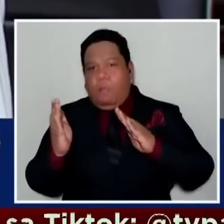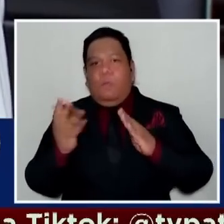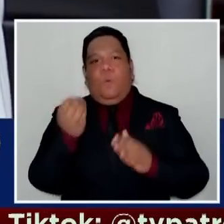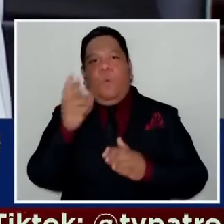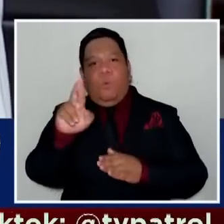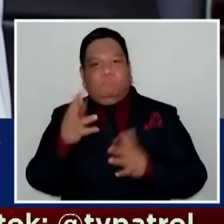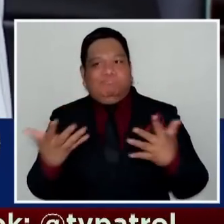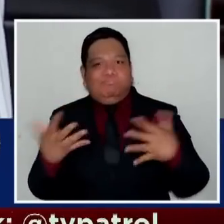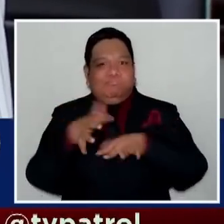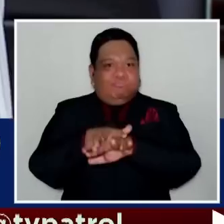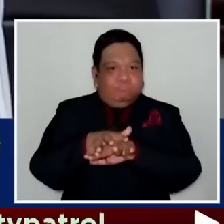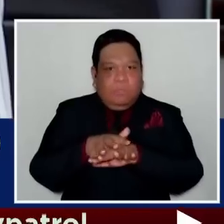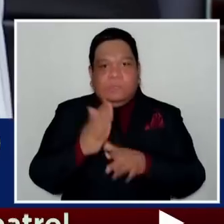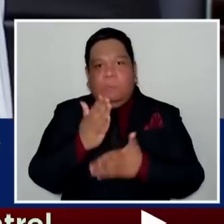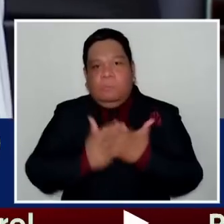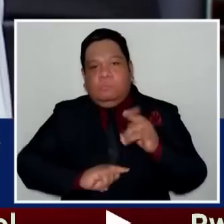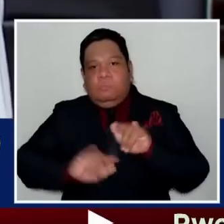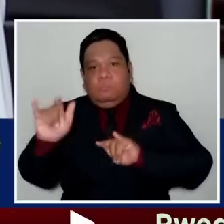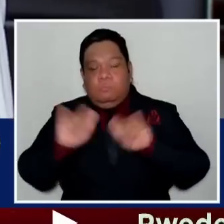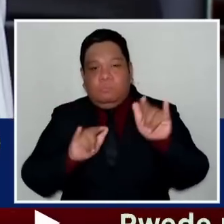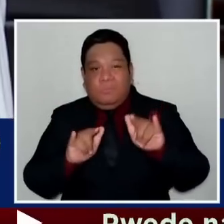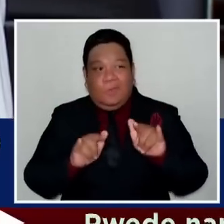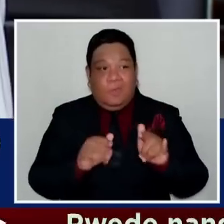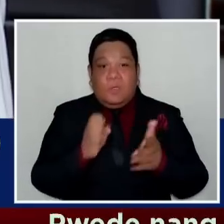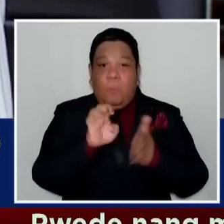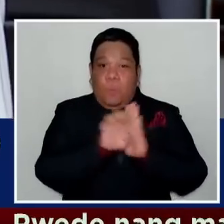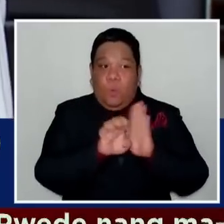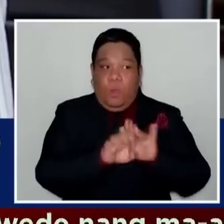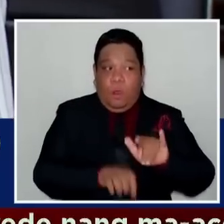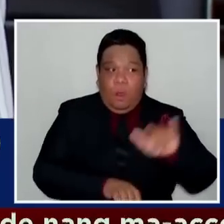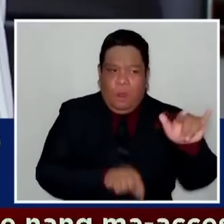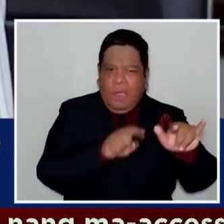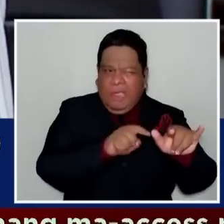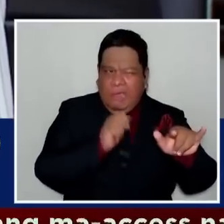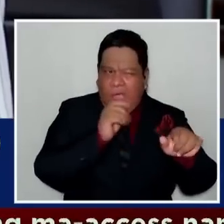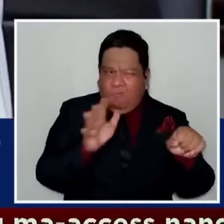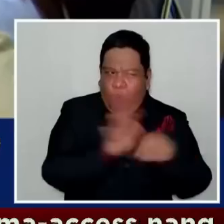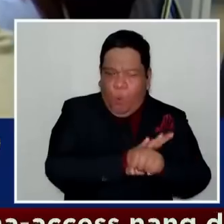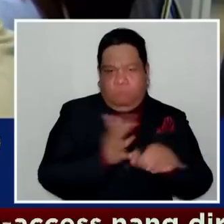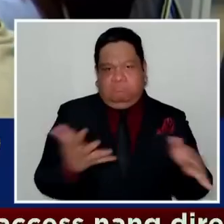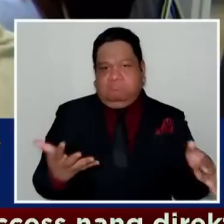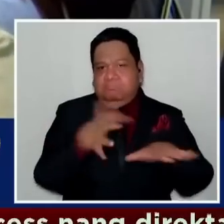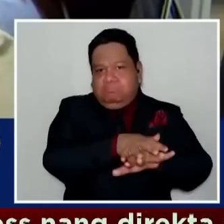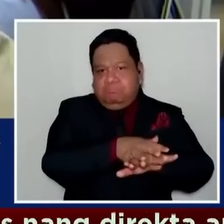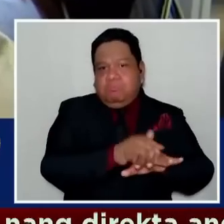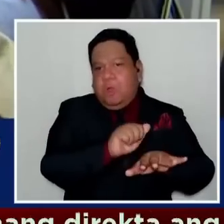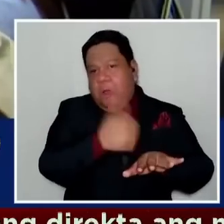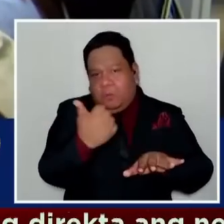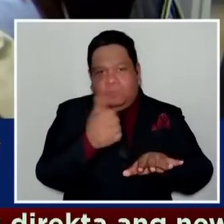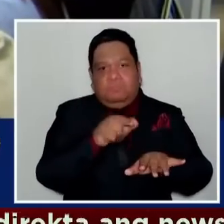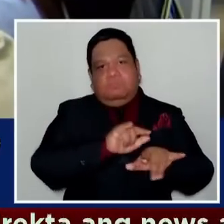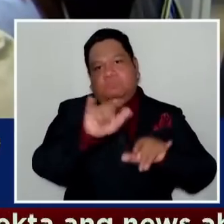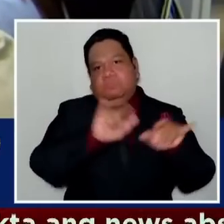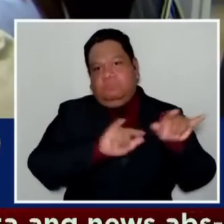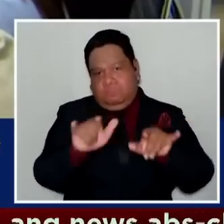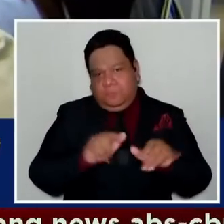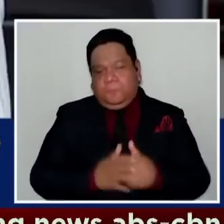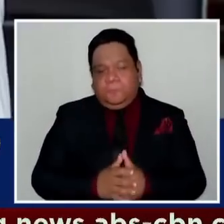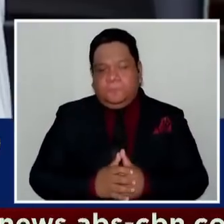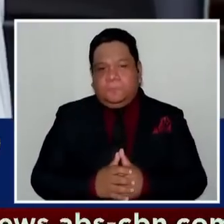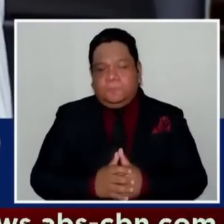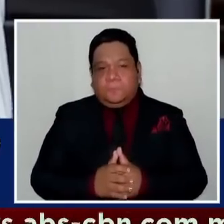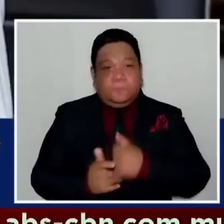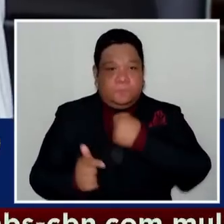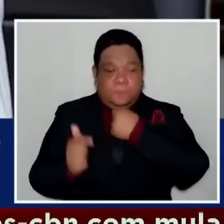away. So some flights that are not as full may be merged by, especially by the local airlines. Samantala, itinalaga si Senior